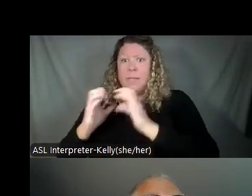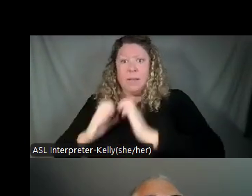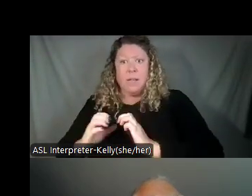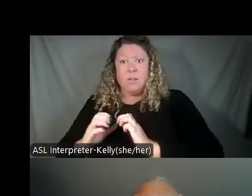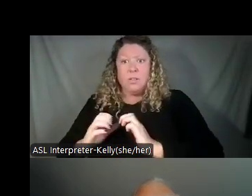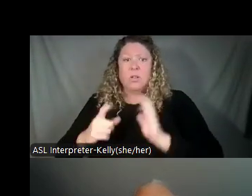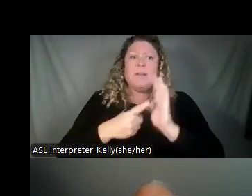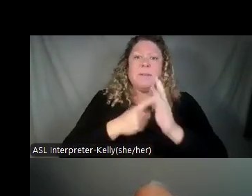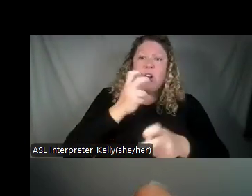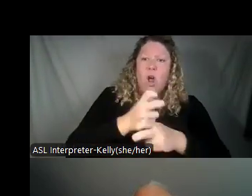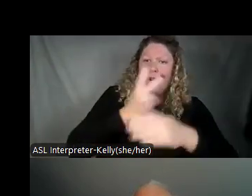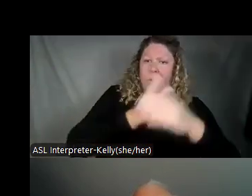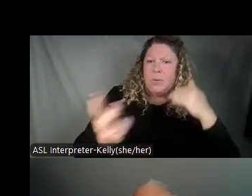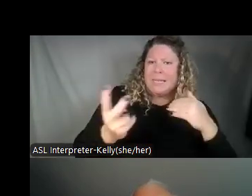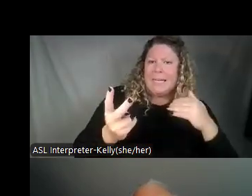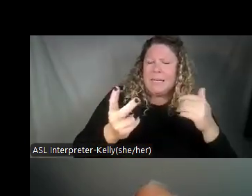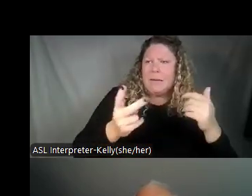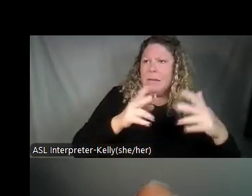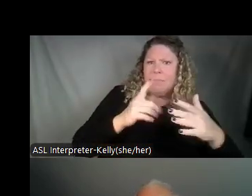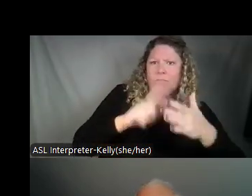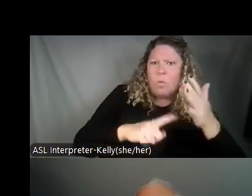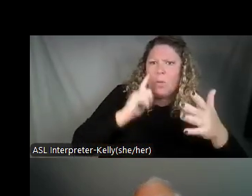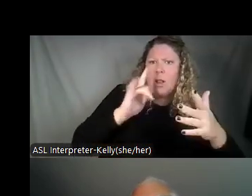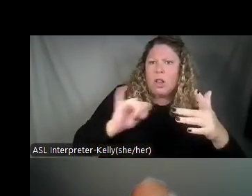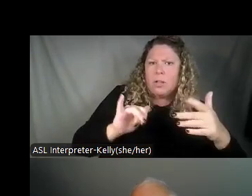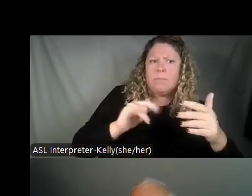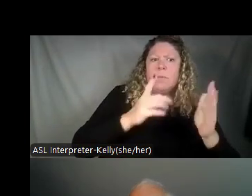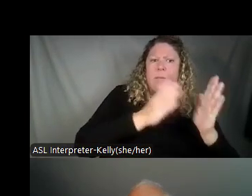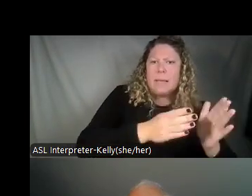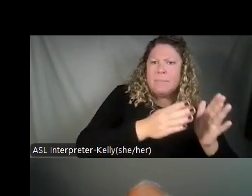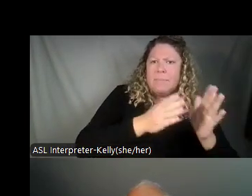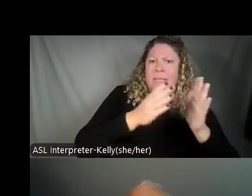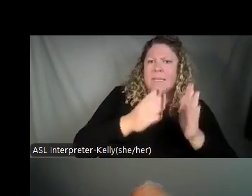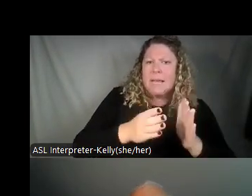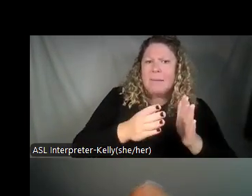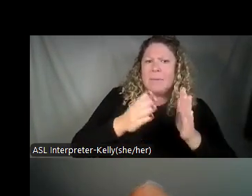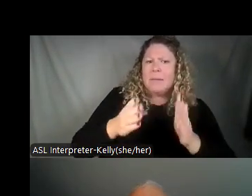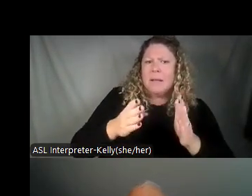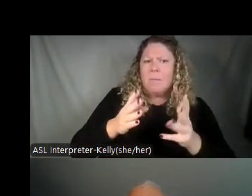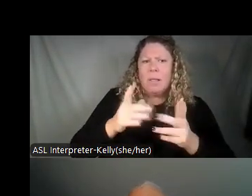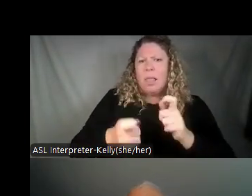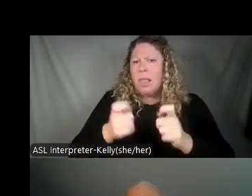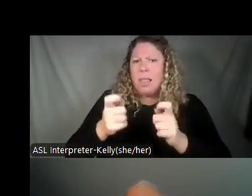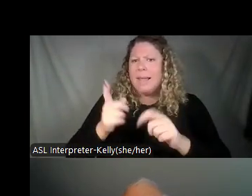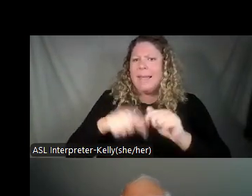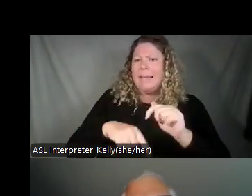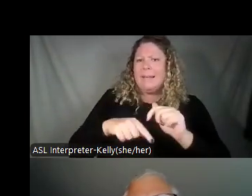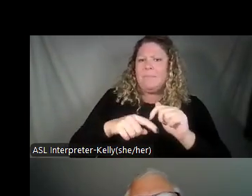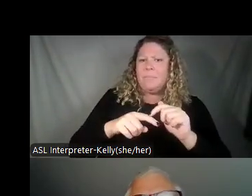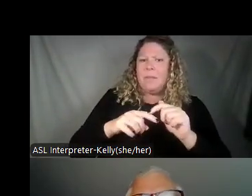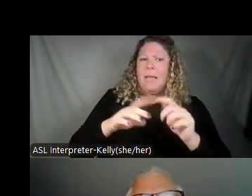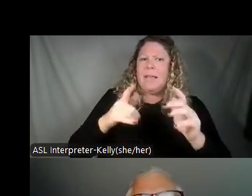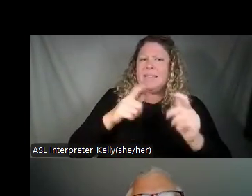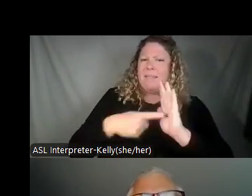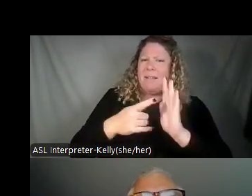predict using this type of methodology that goes from one step to next step to next step. And it becomes rather